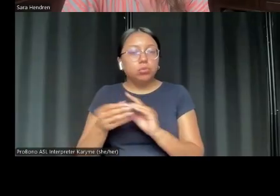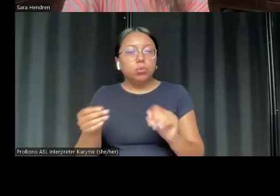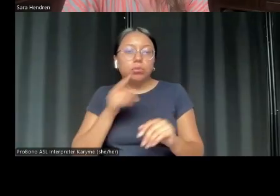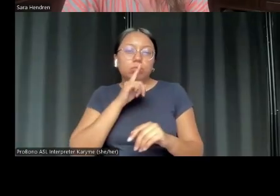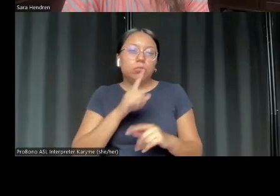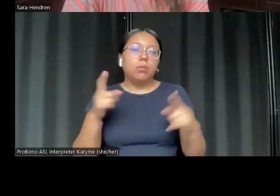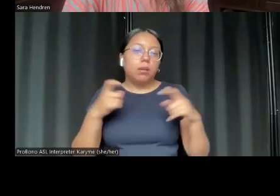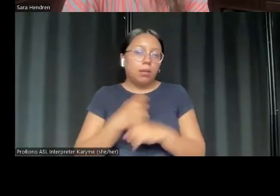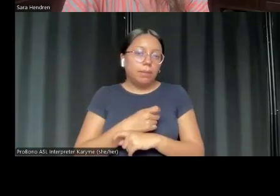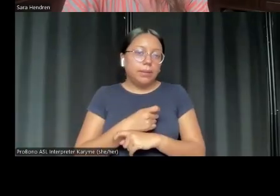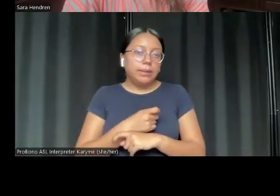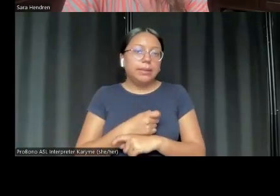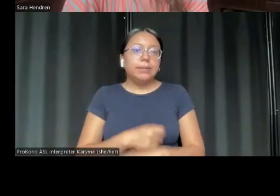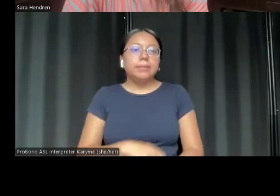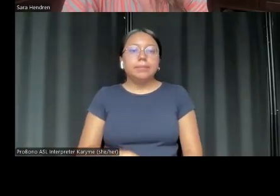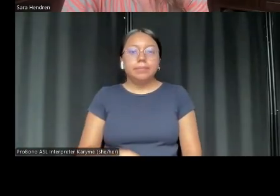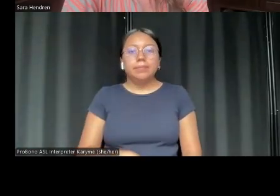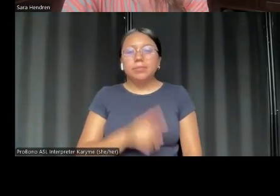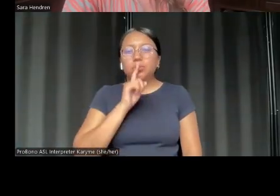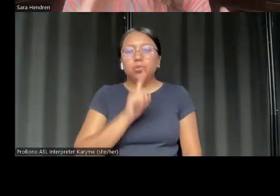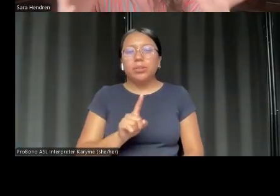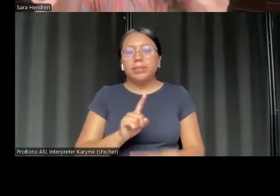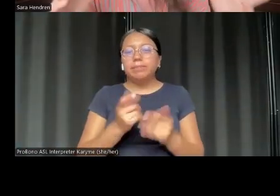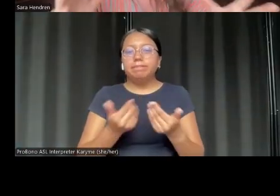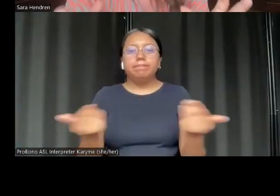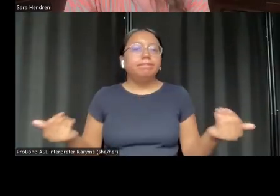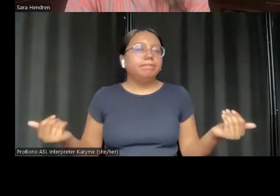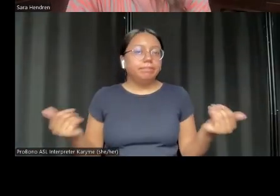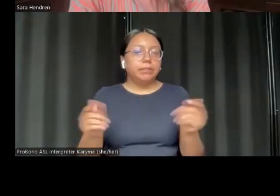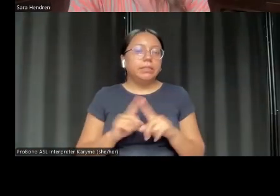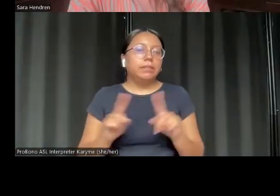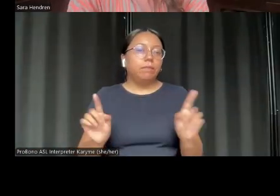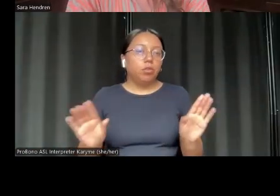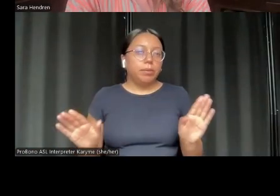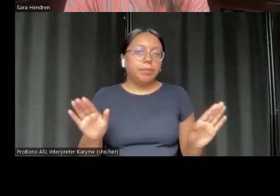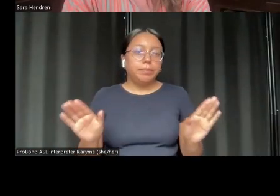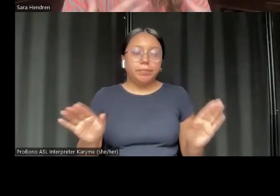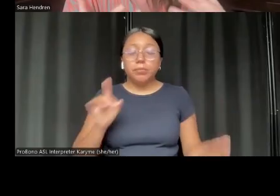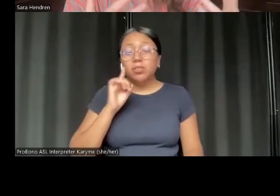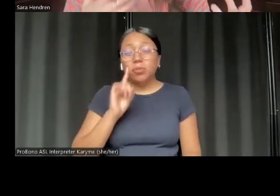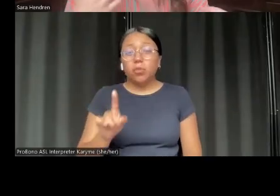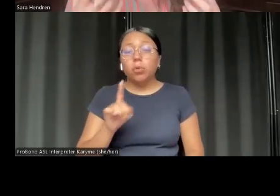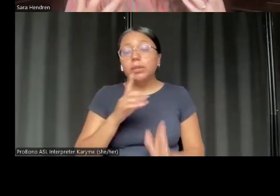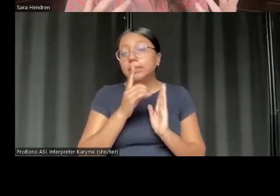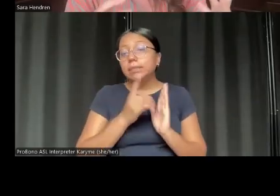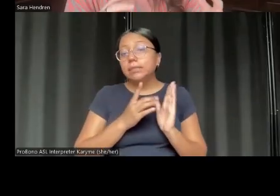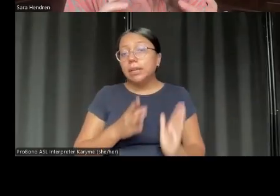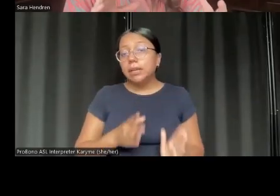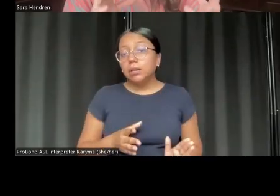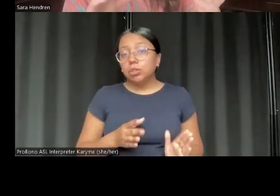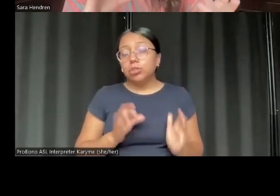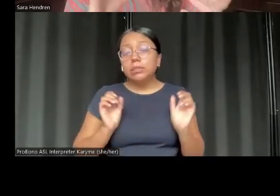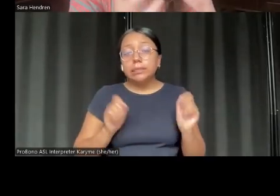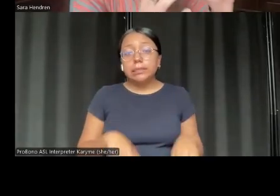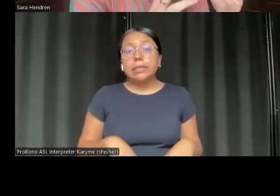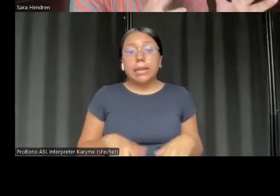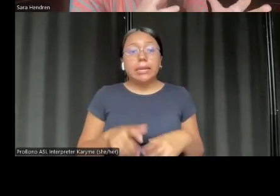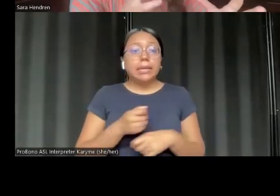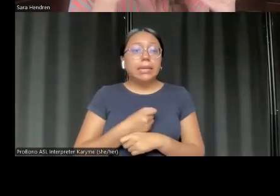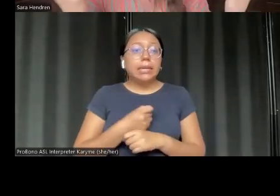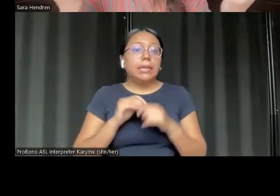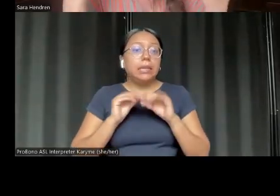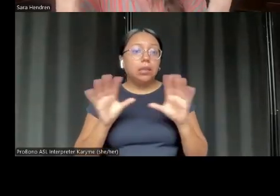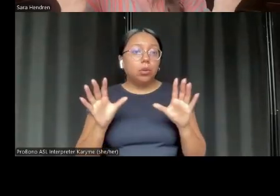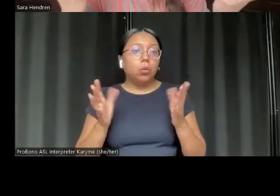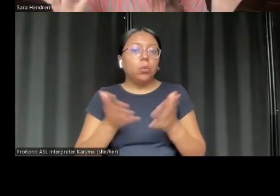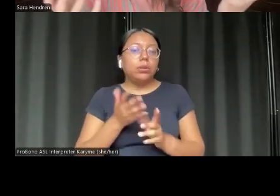But those things are really quite different, it seems to me. So I would argue for designers that you might just try to get clearer on whether your value,